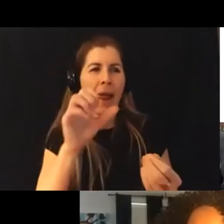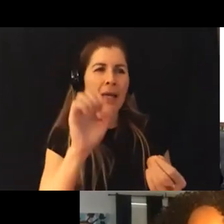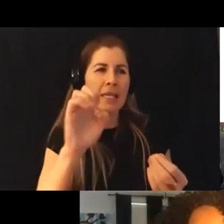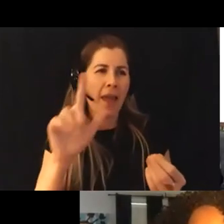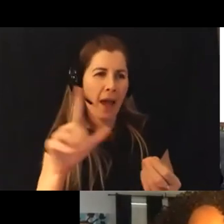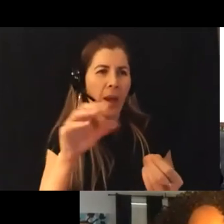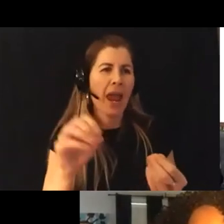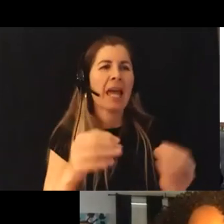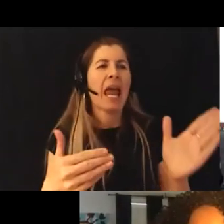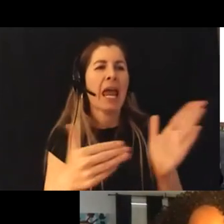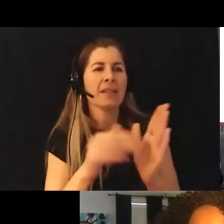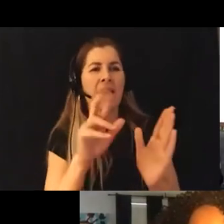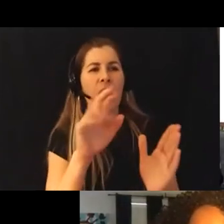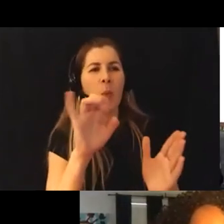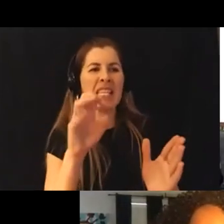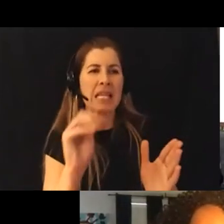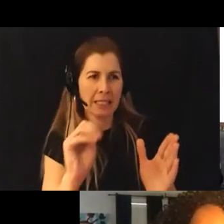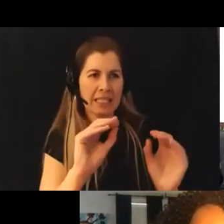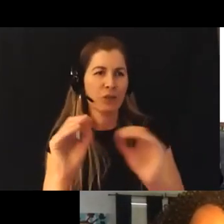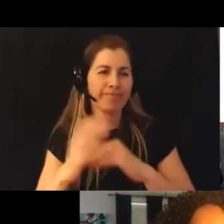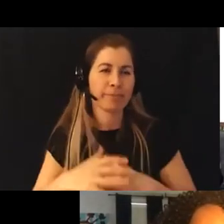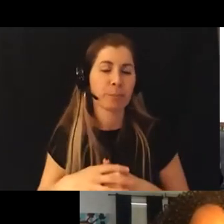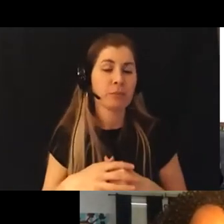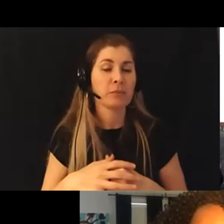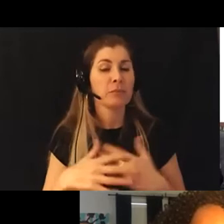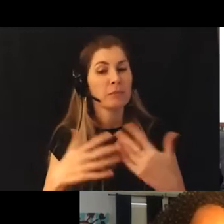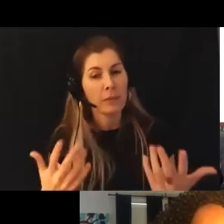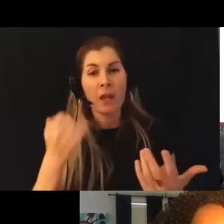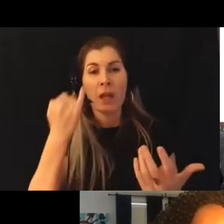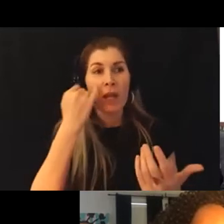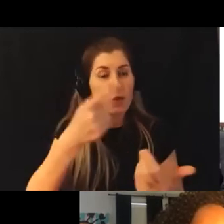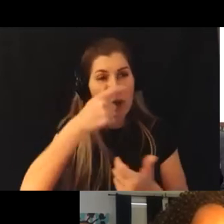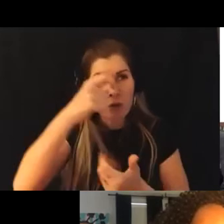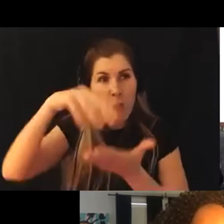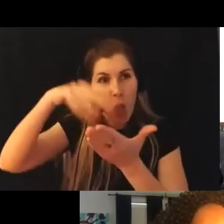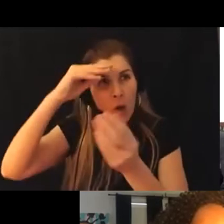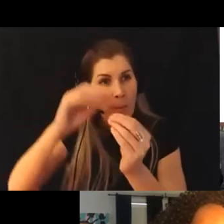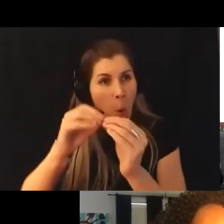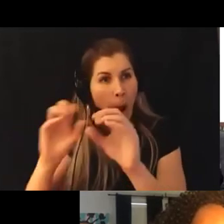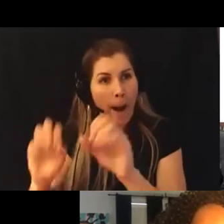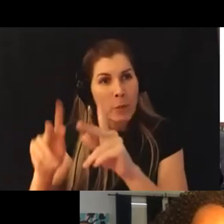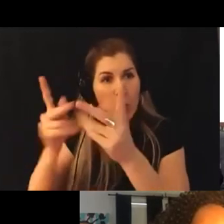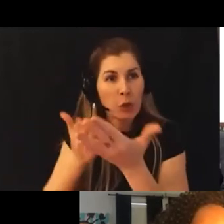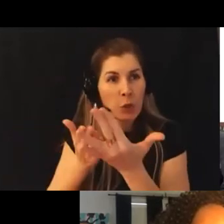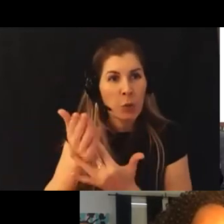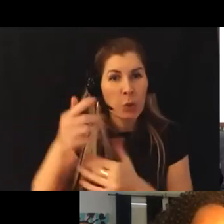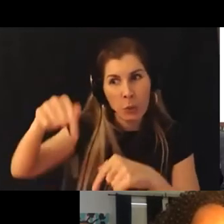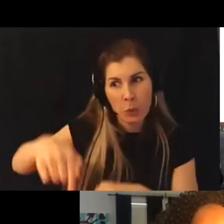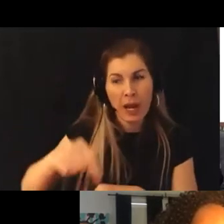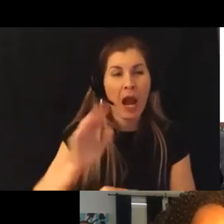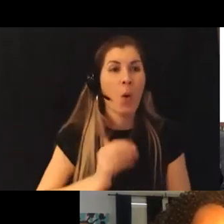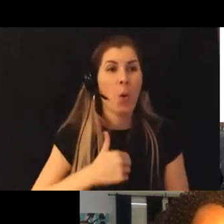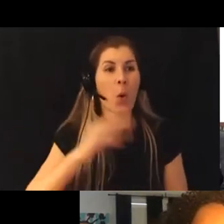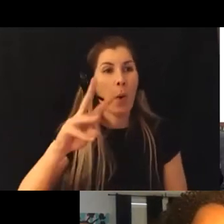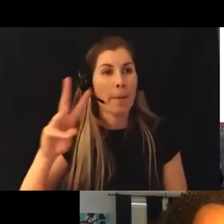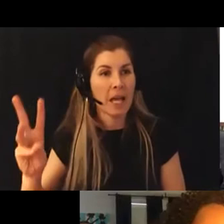anti-racist pedagogy. If you are interested in learning what opportunities are available through the Arts Endowment in terms of projects that we fund